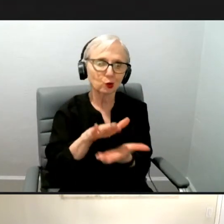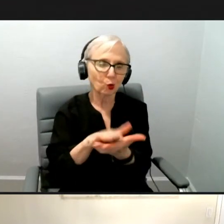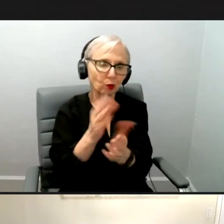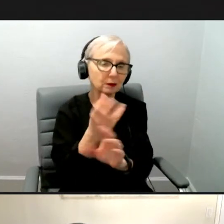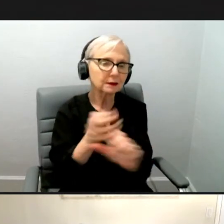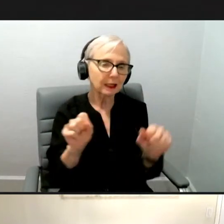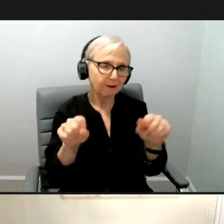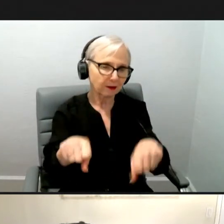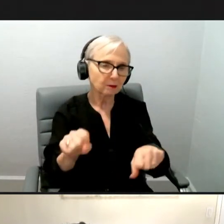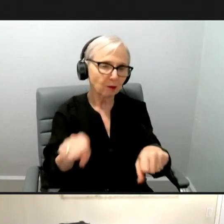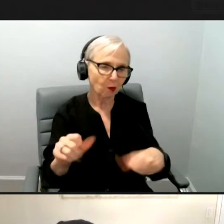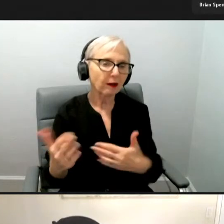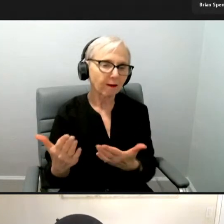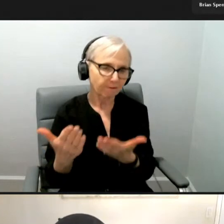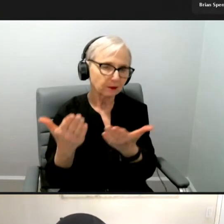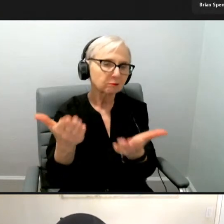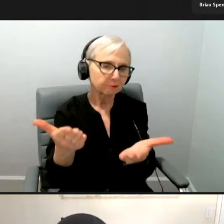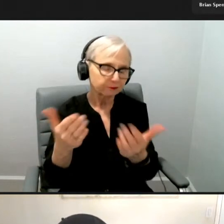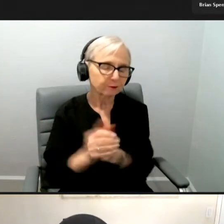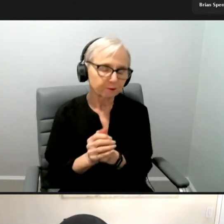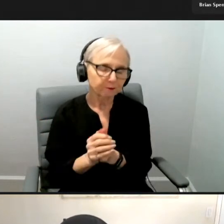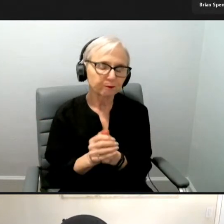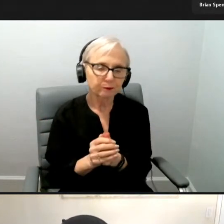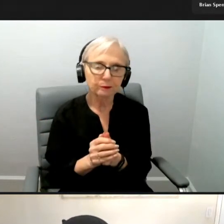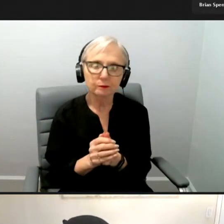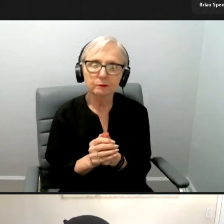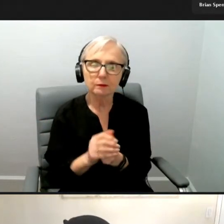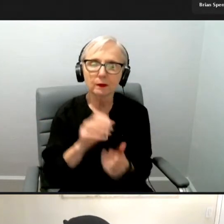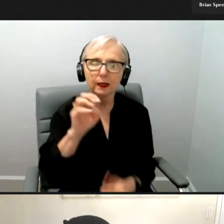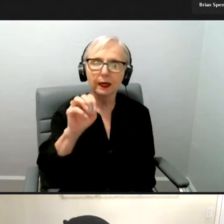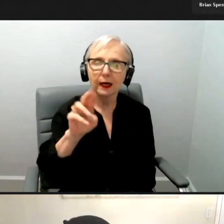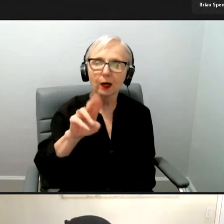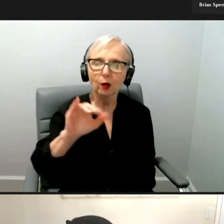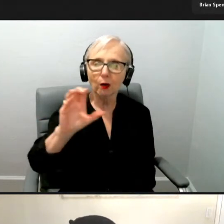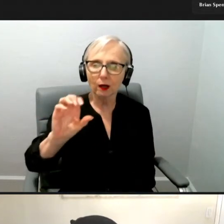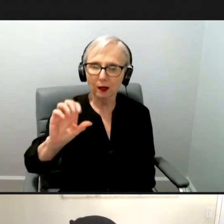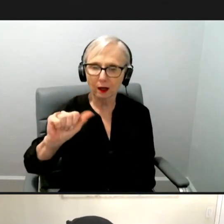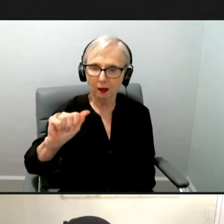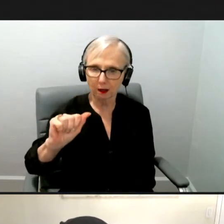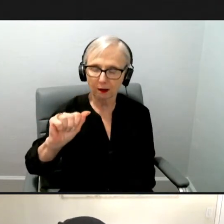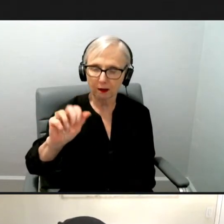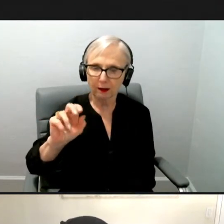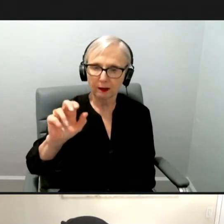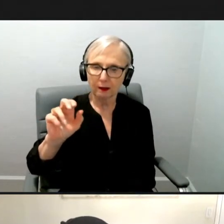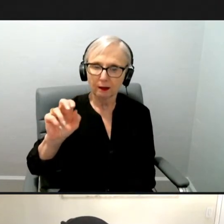children. All right, let's go to Erica Meltzer. Go ahead, Erica.